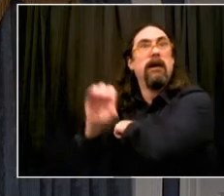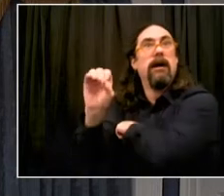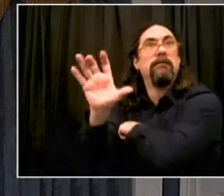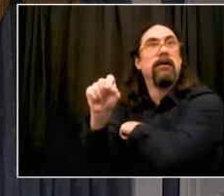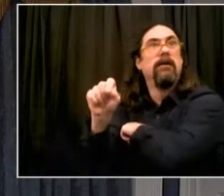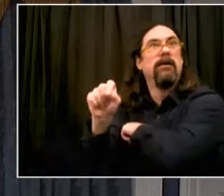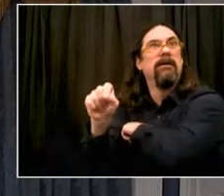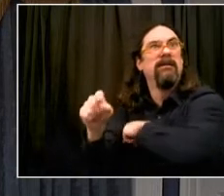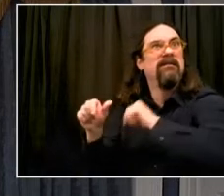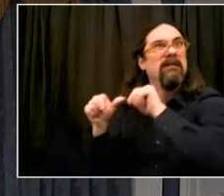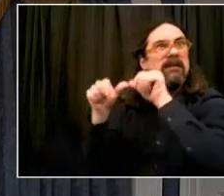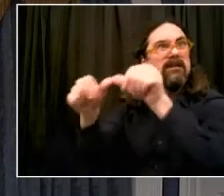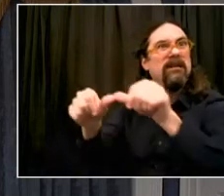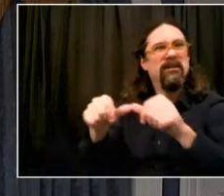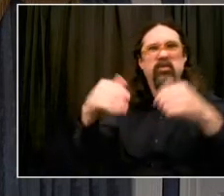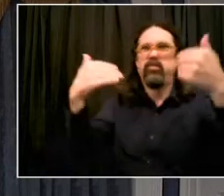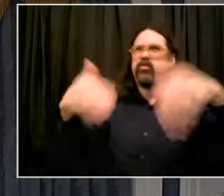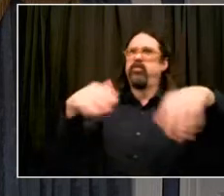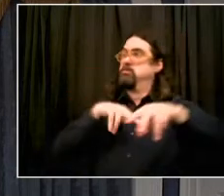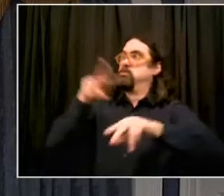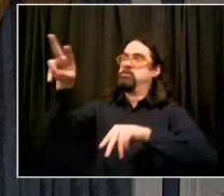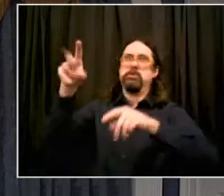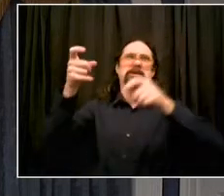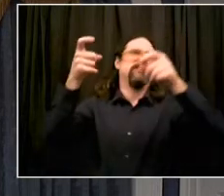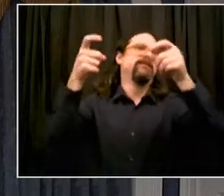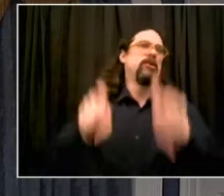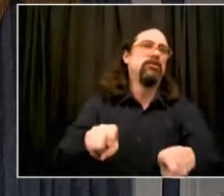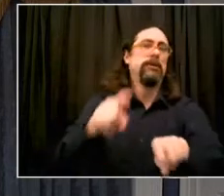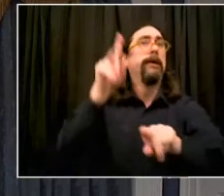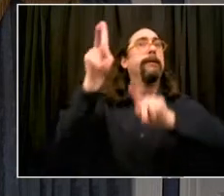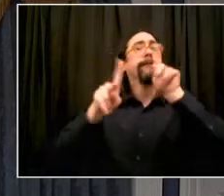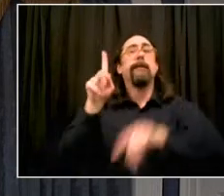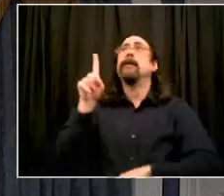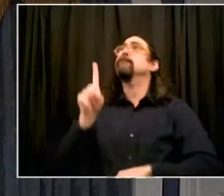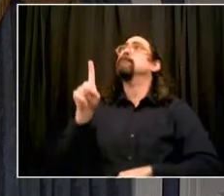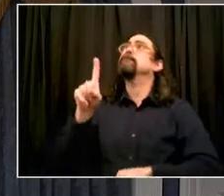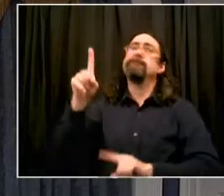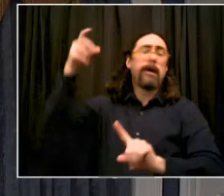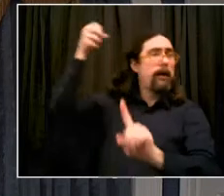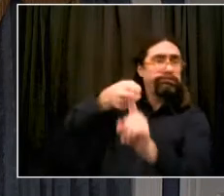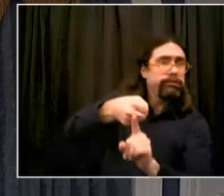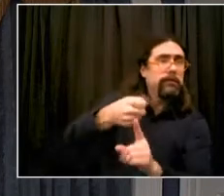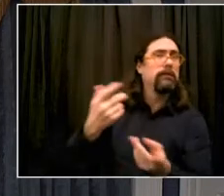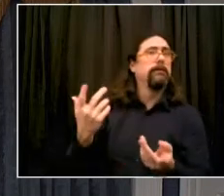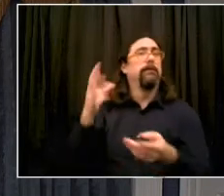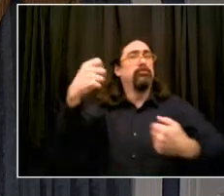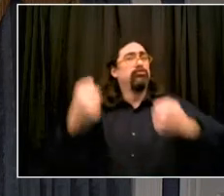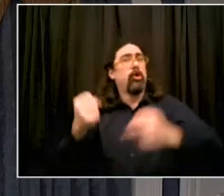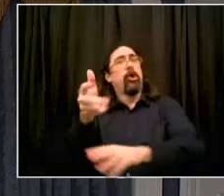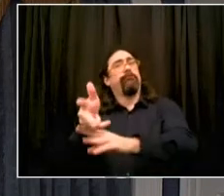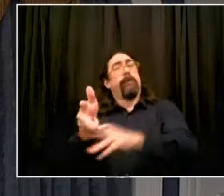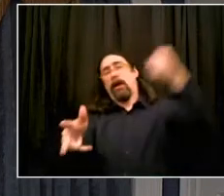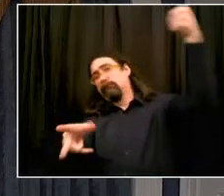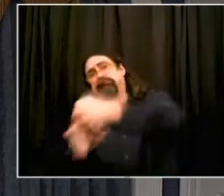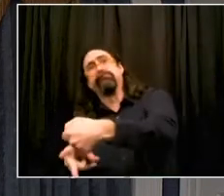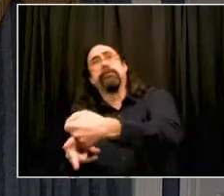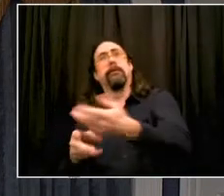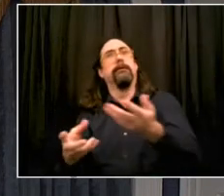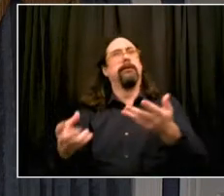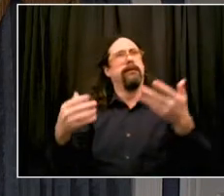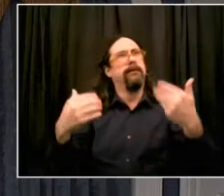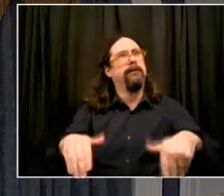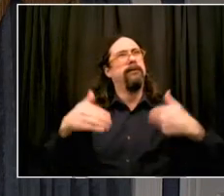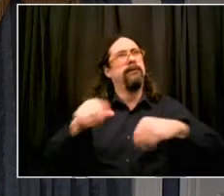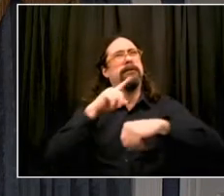from the 53rd floor. The street has been closed since December 24th for ongoing inspection